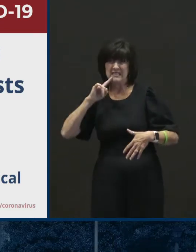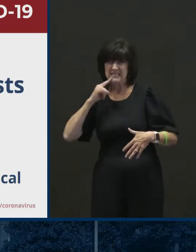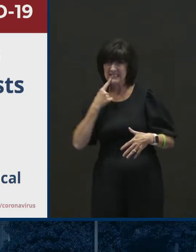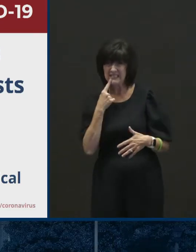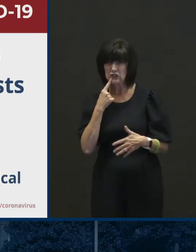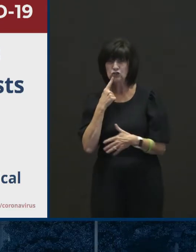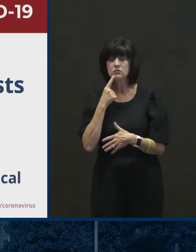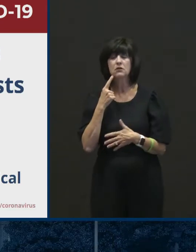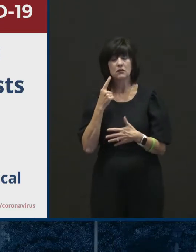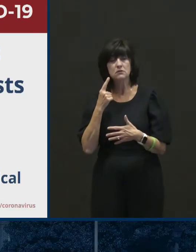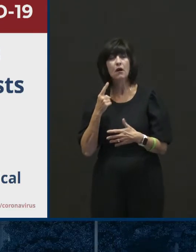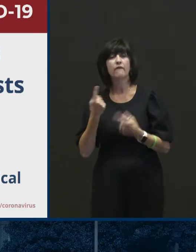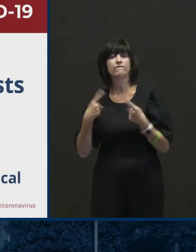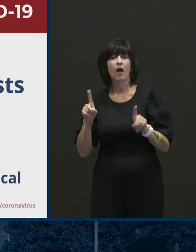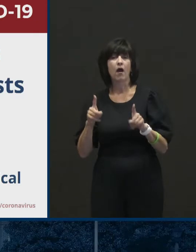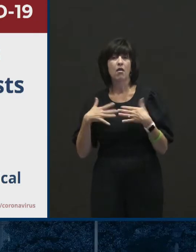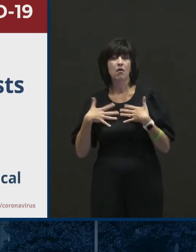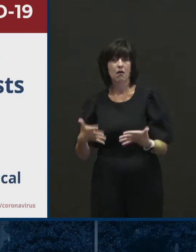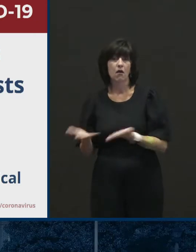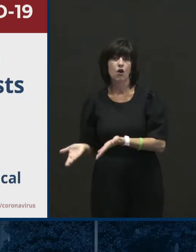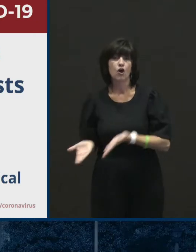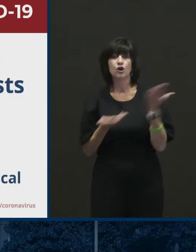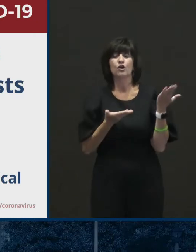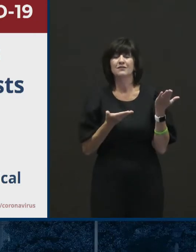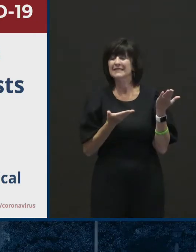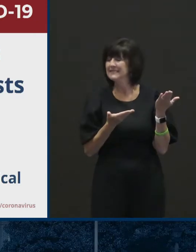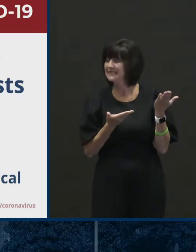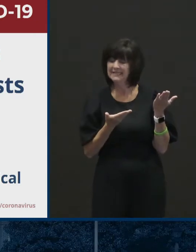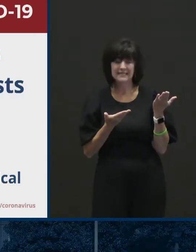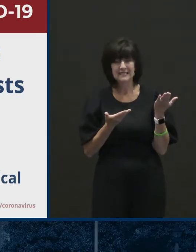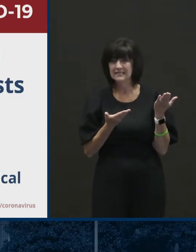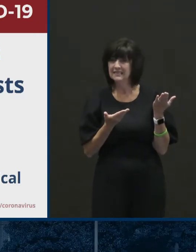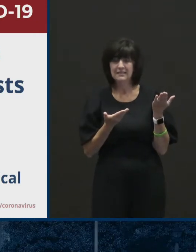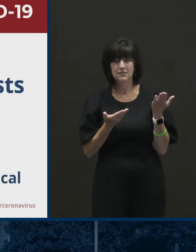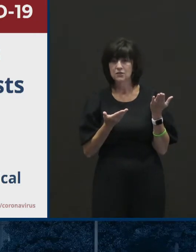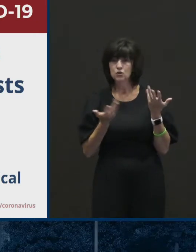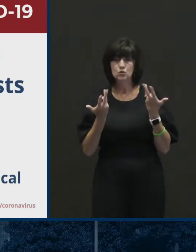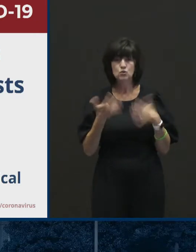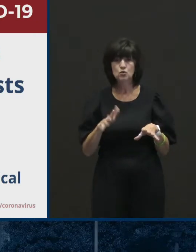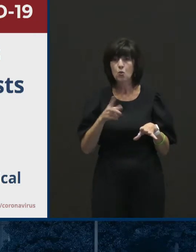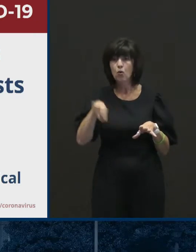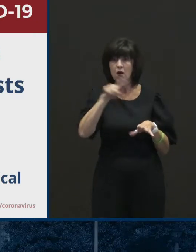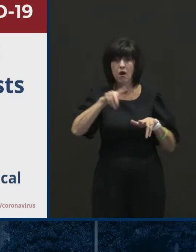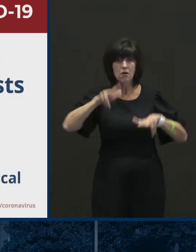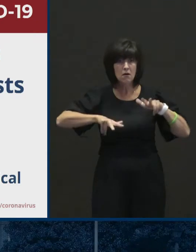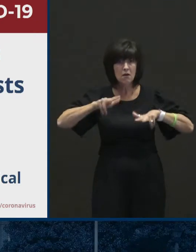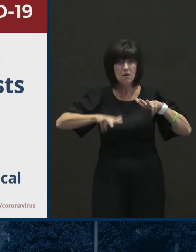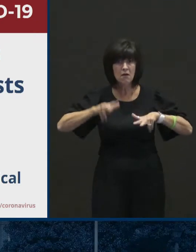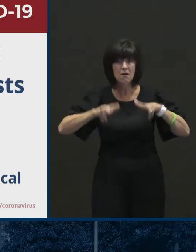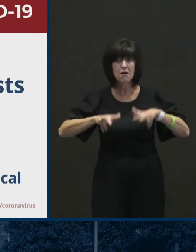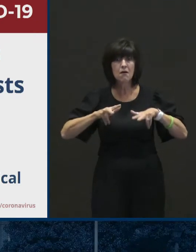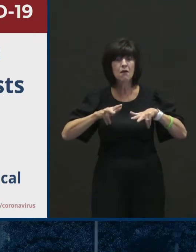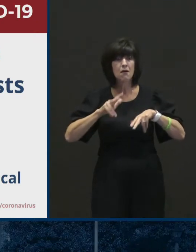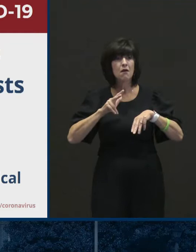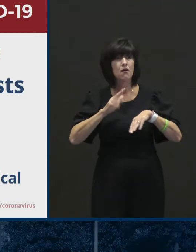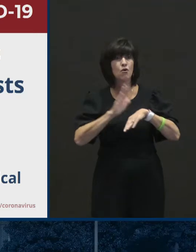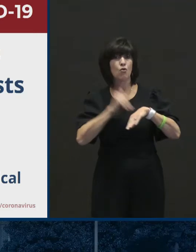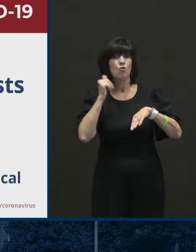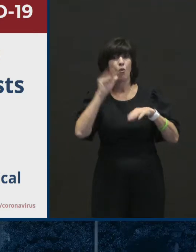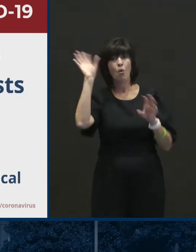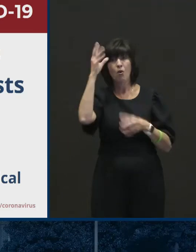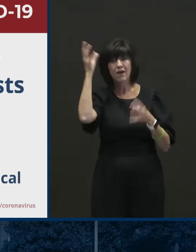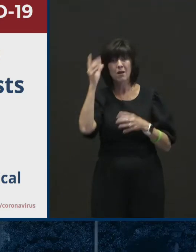or condition that people have put off because they're a little bit hesitant to go to the hospital is rising, and that's a bad